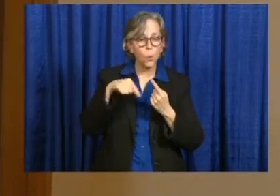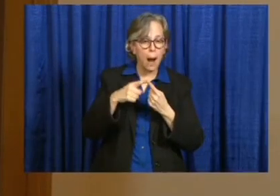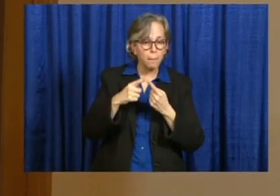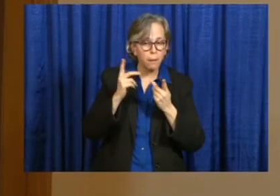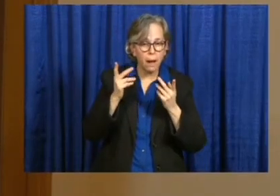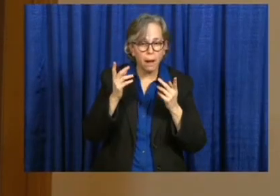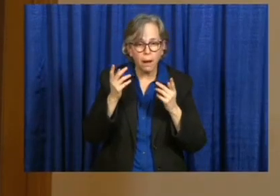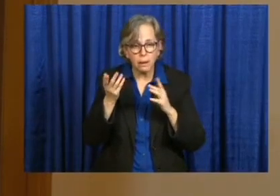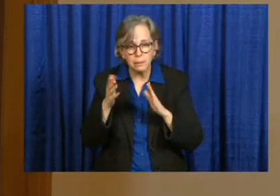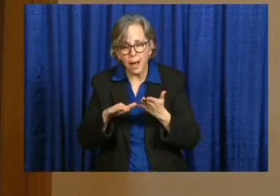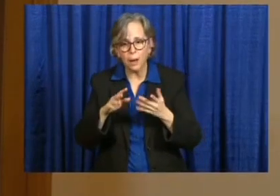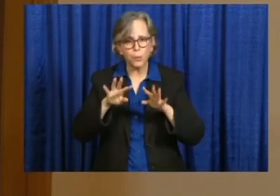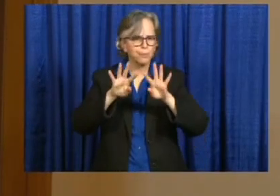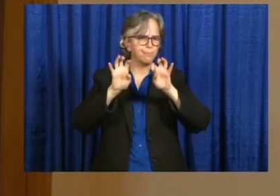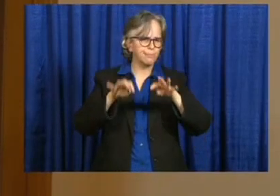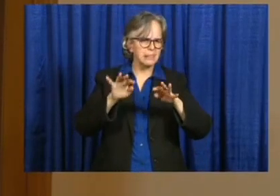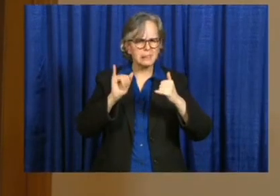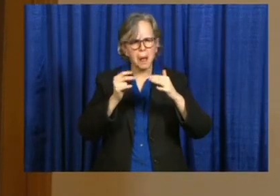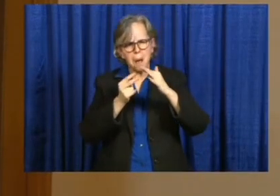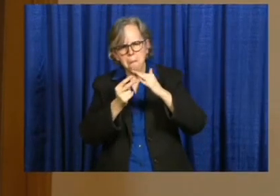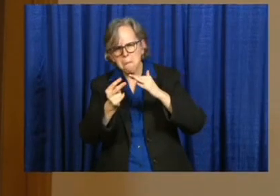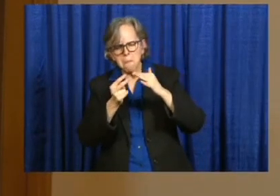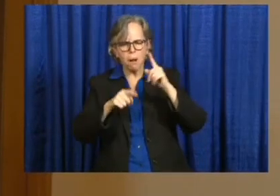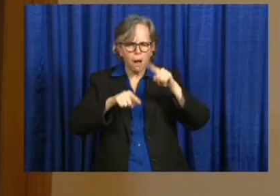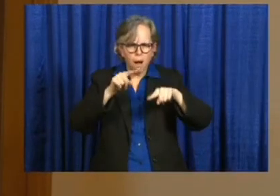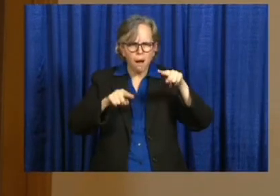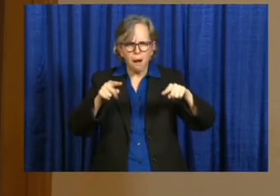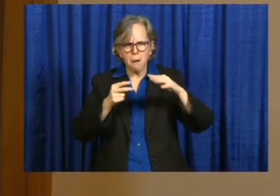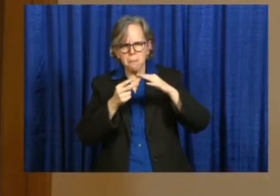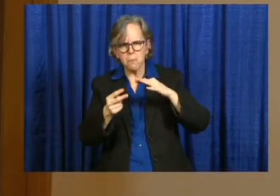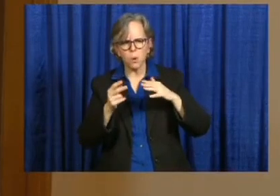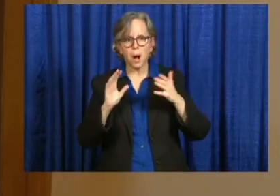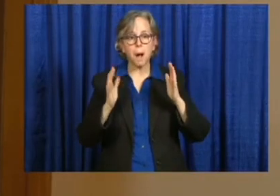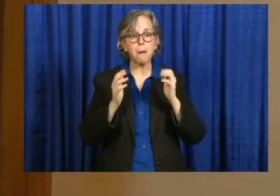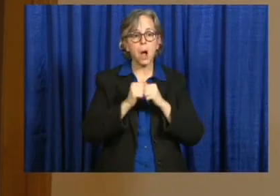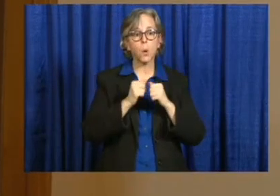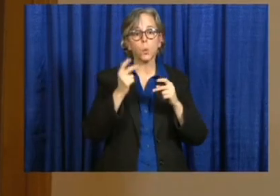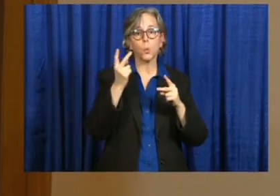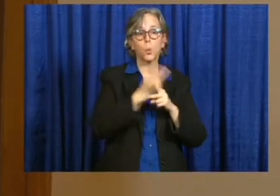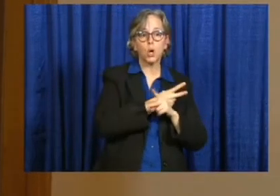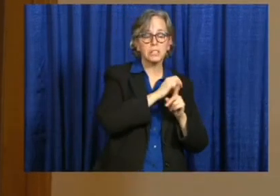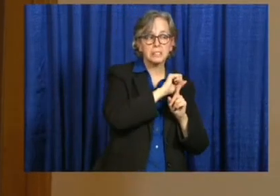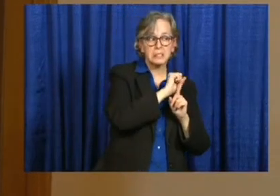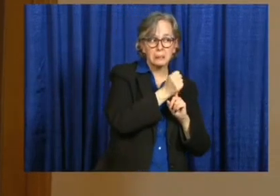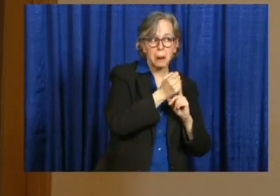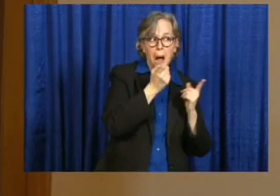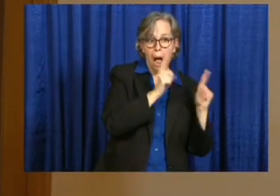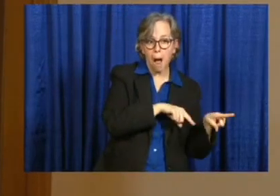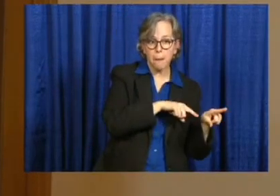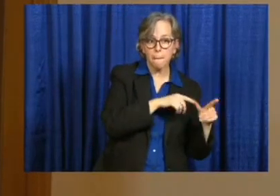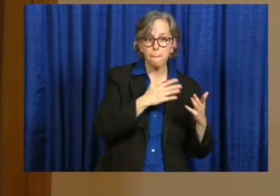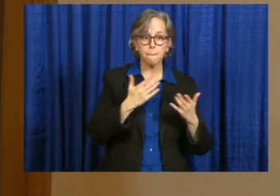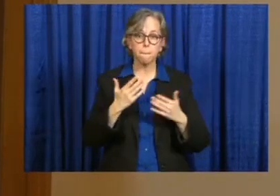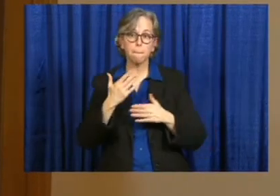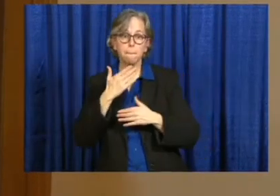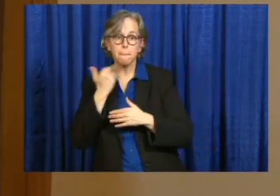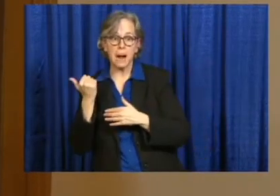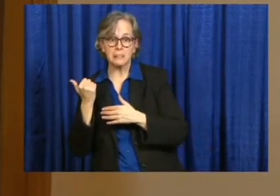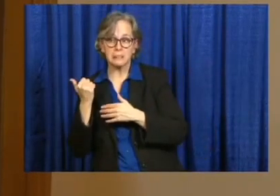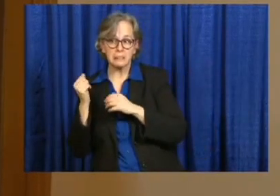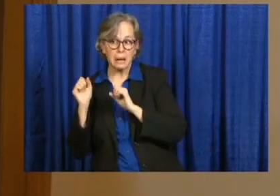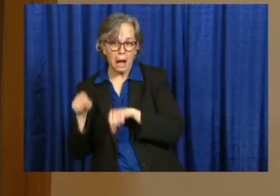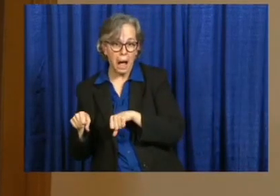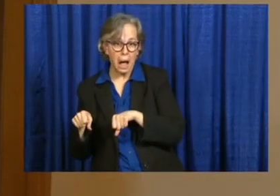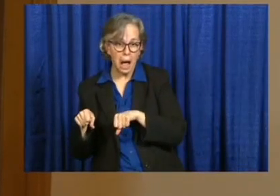some differences. I can tell you that we've looked at worst case scenario and best case scenario. I feel that our modelers at OSU are giving us the